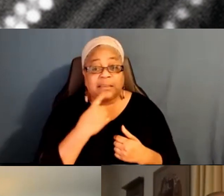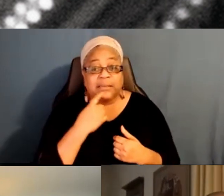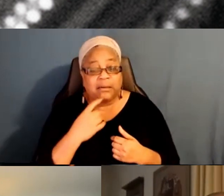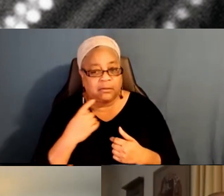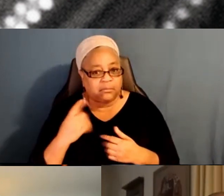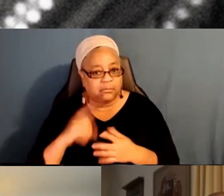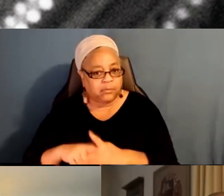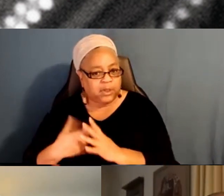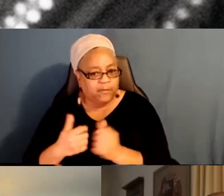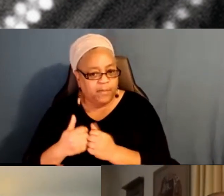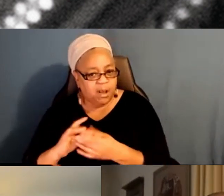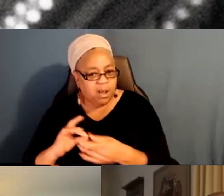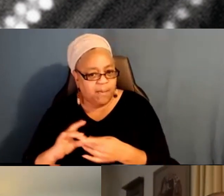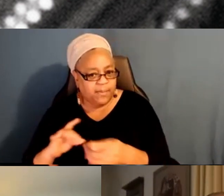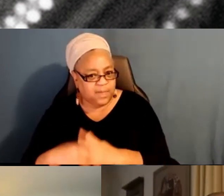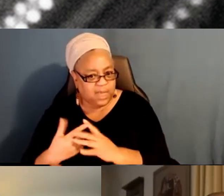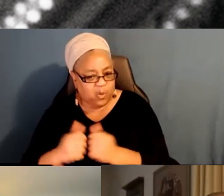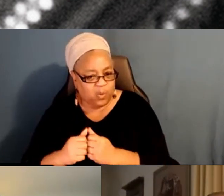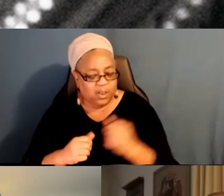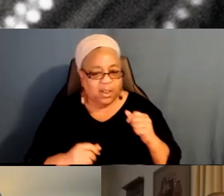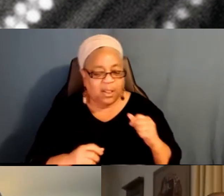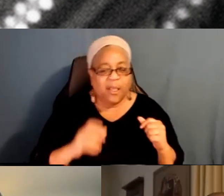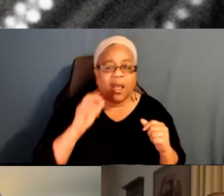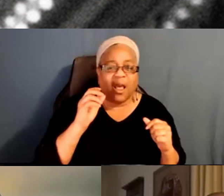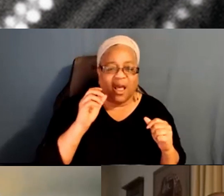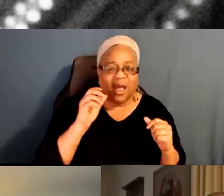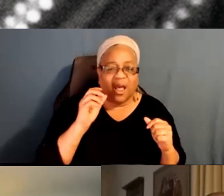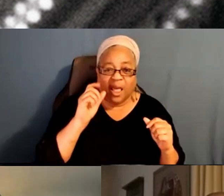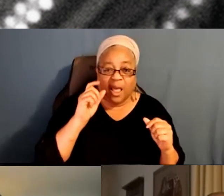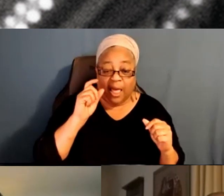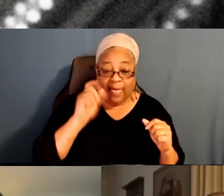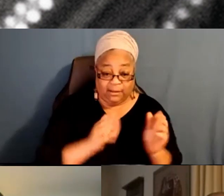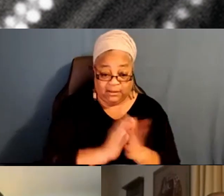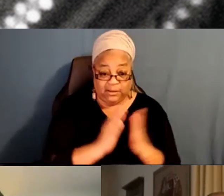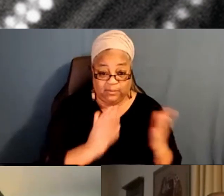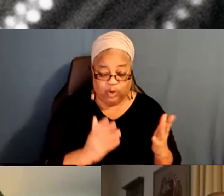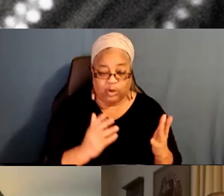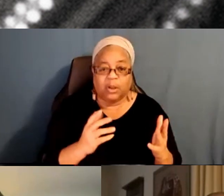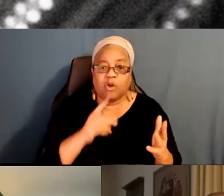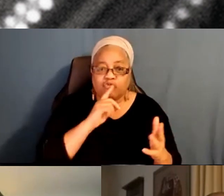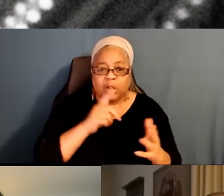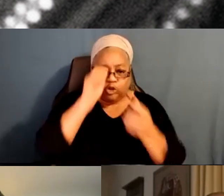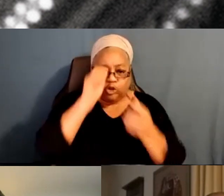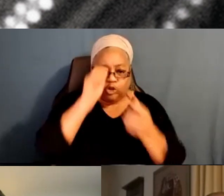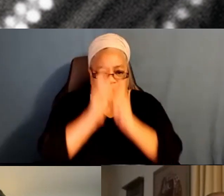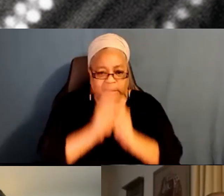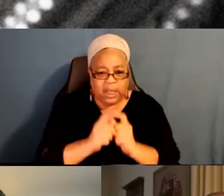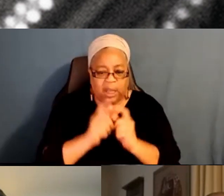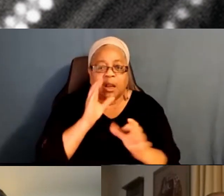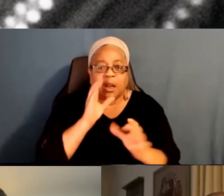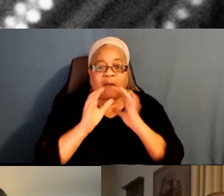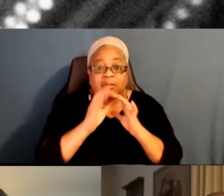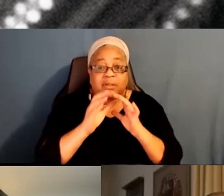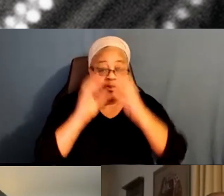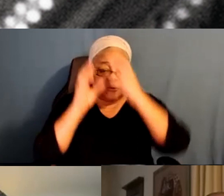that there is a way in which I was transcribing a conversation that was going on in my head in response to a lot of these works, but it was also a conversation